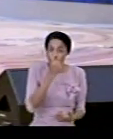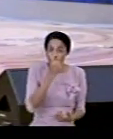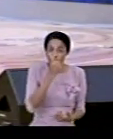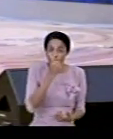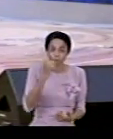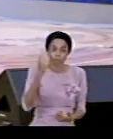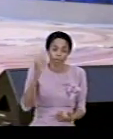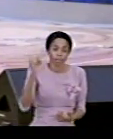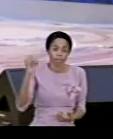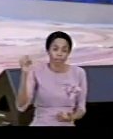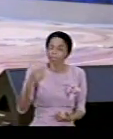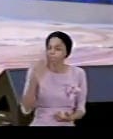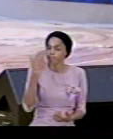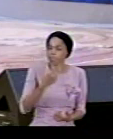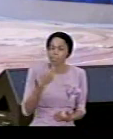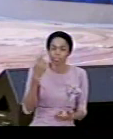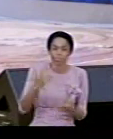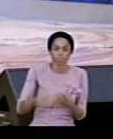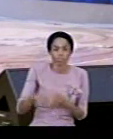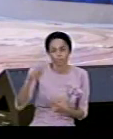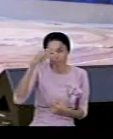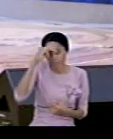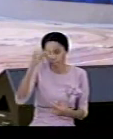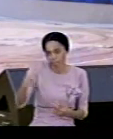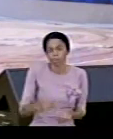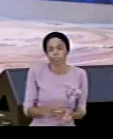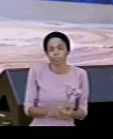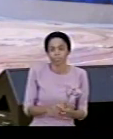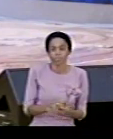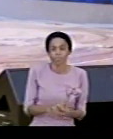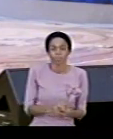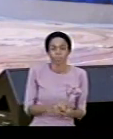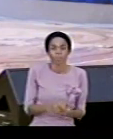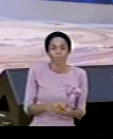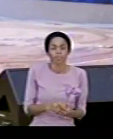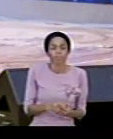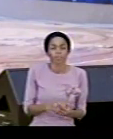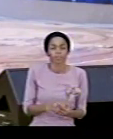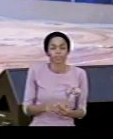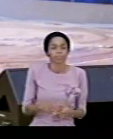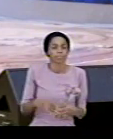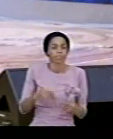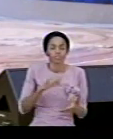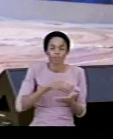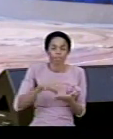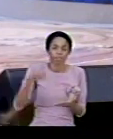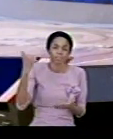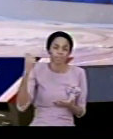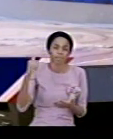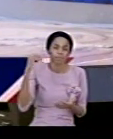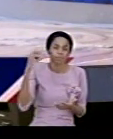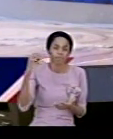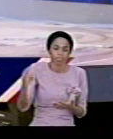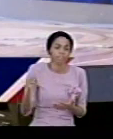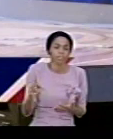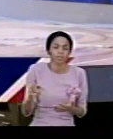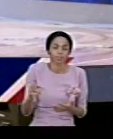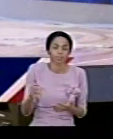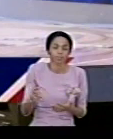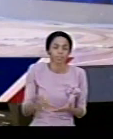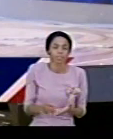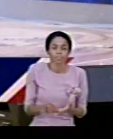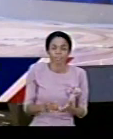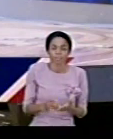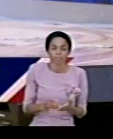voice forbade the madness of the prophet. Verse 17, it says,